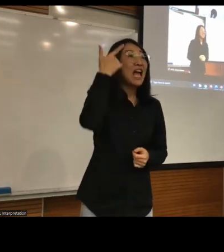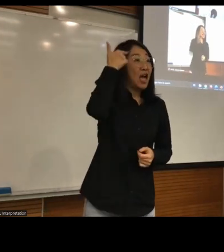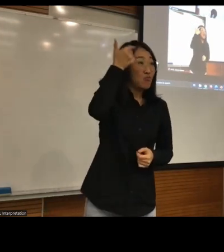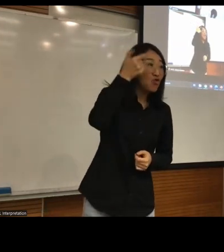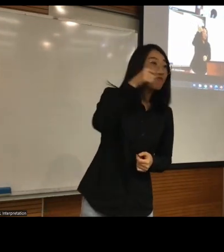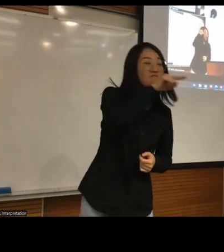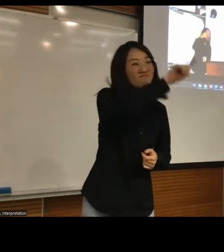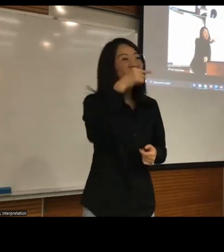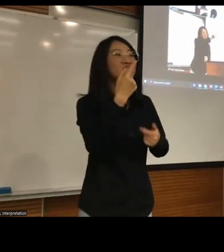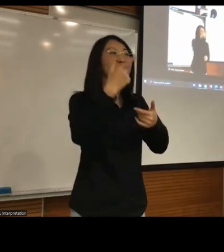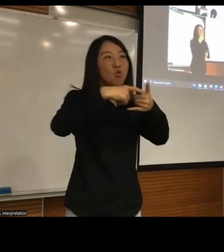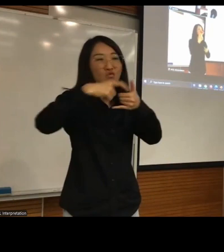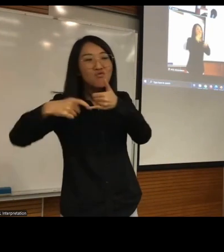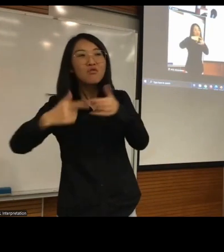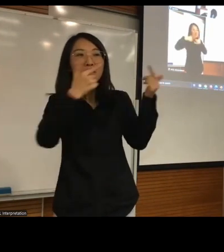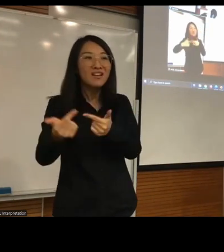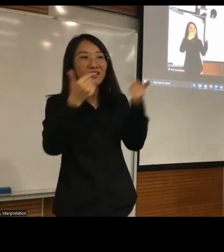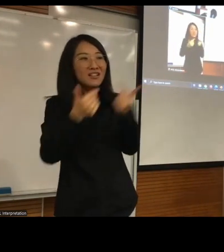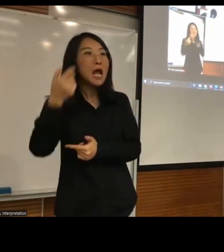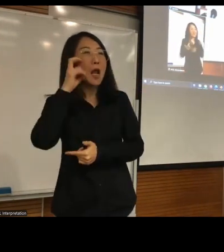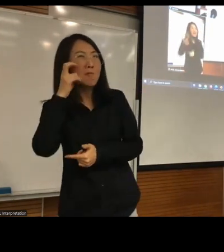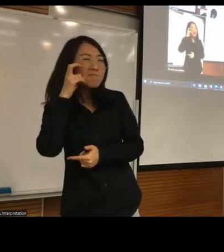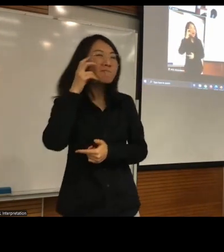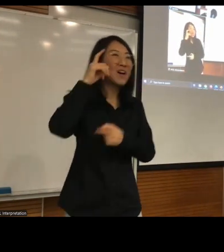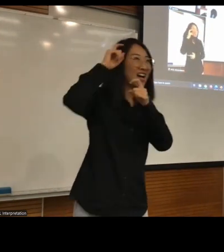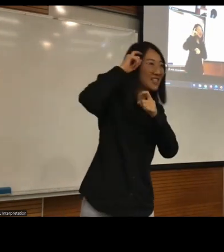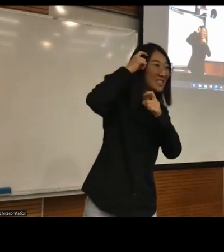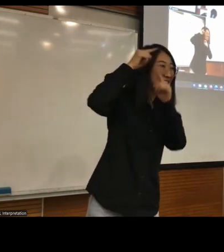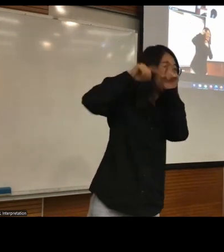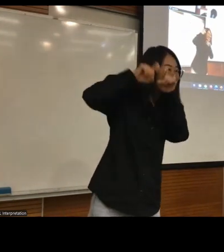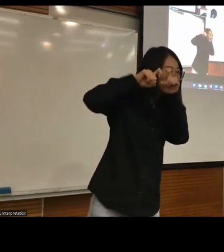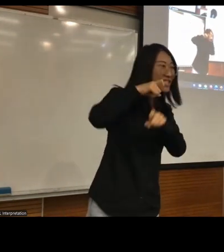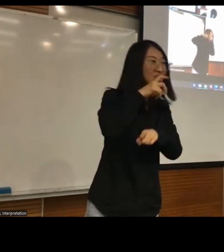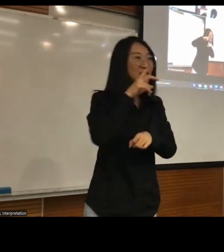can continue thinking about the kind of cognitive efforts relating